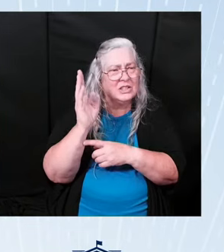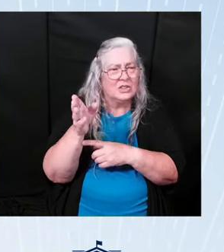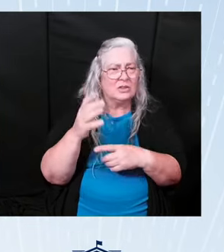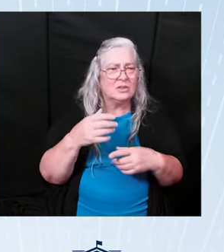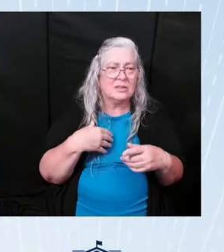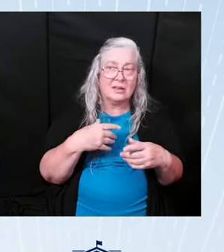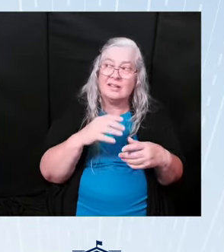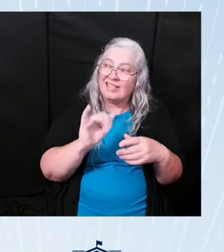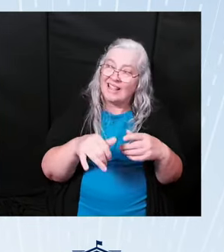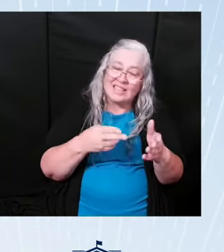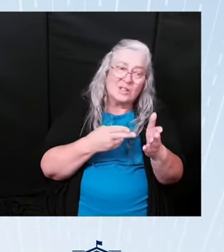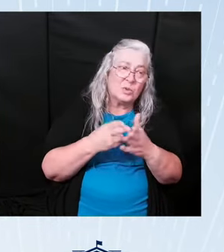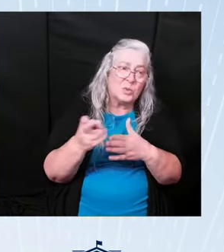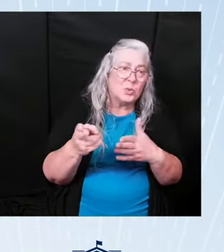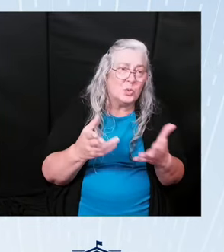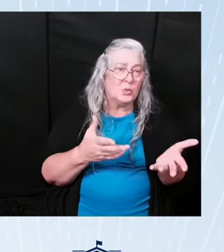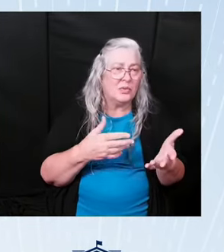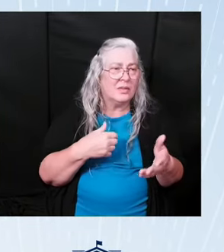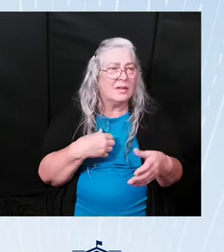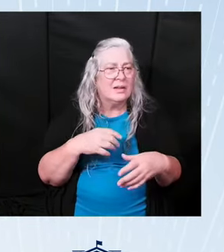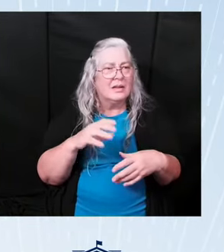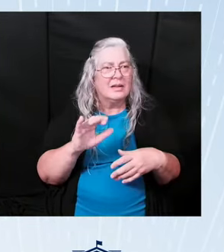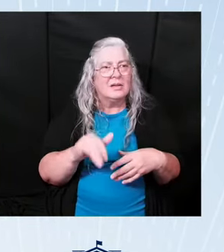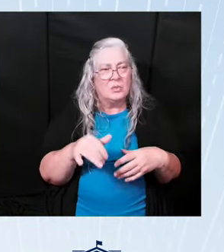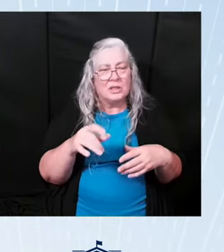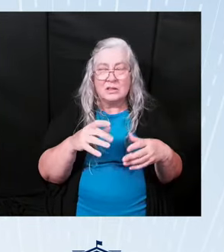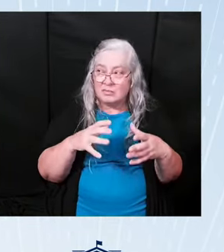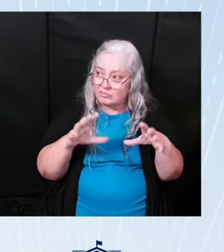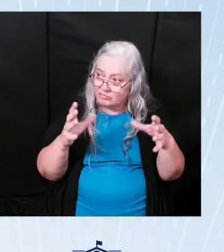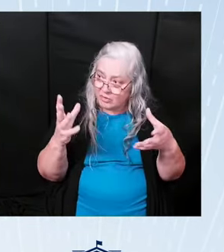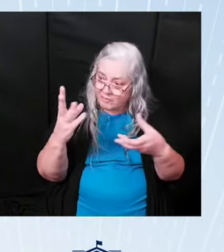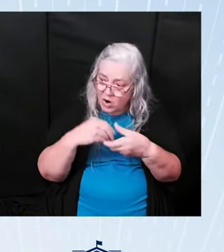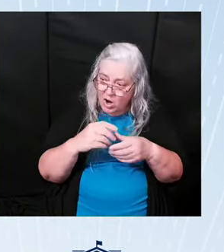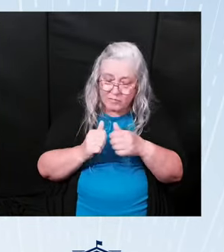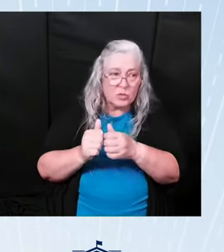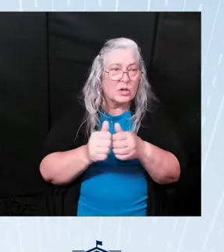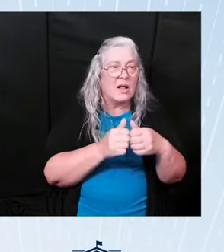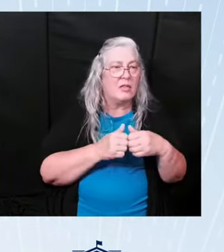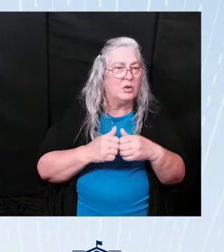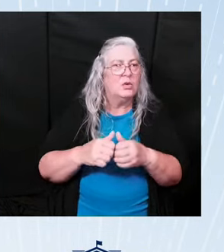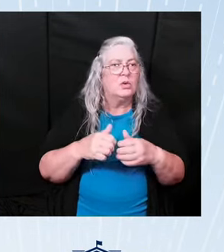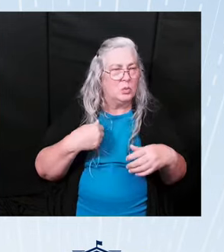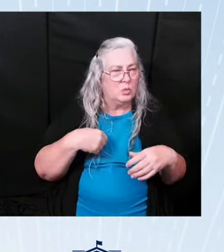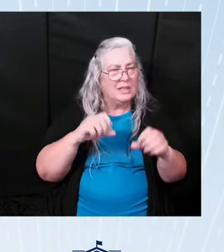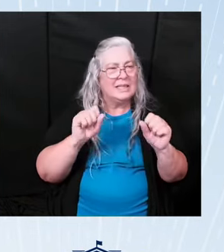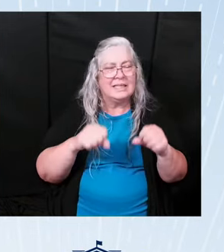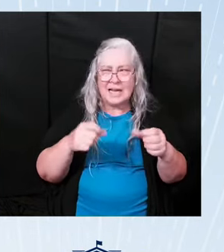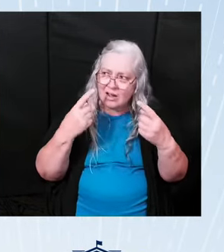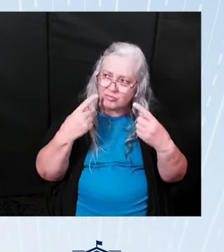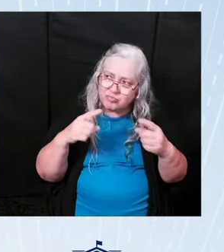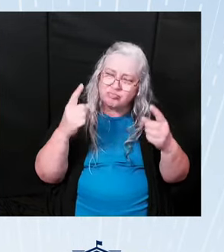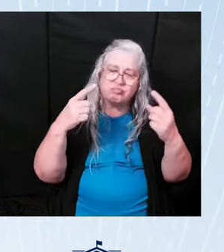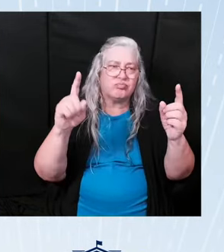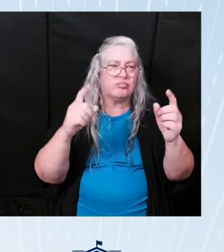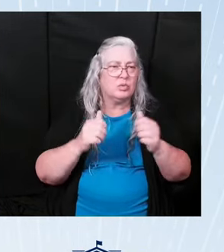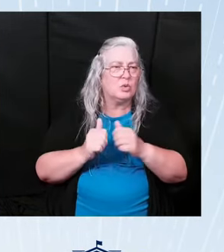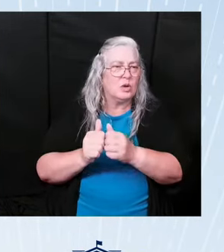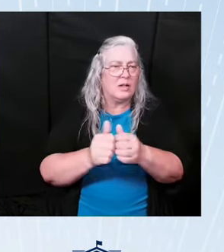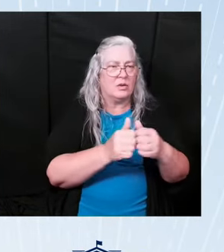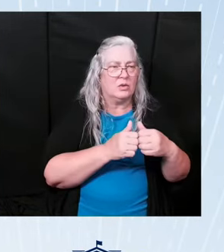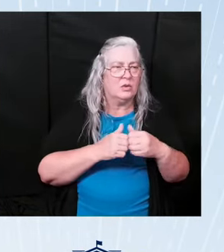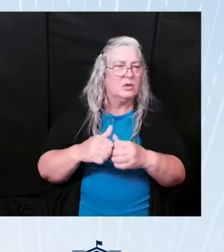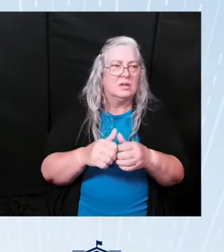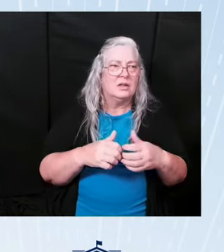anything done. None of this is possible without cooperation, coordination, collaboration. But everything is